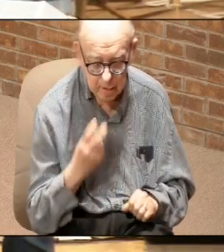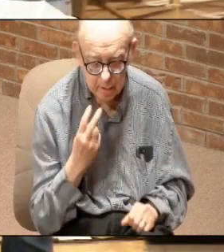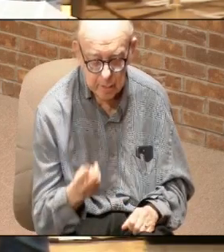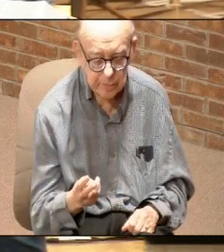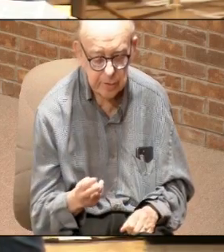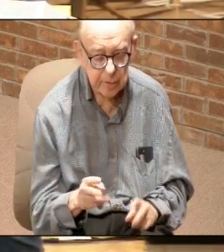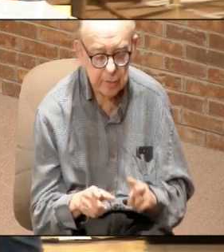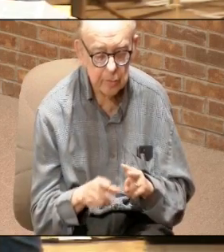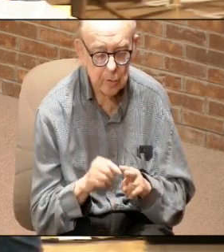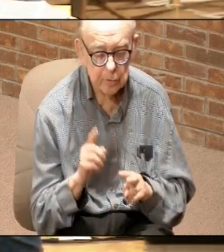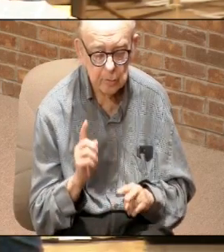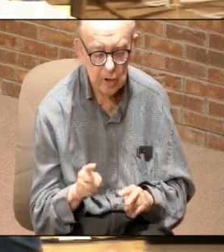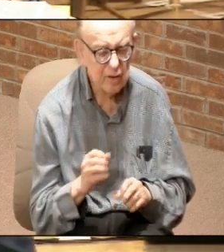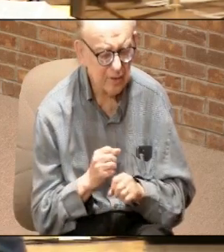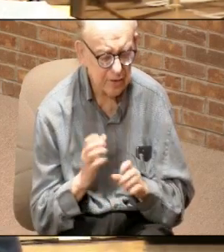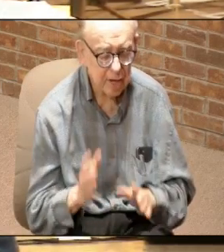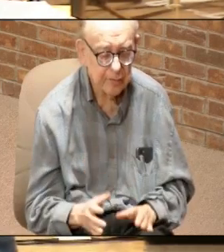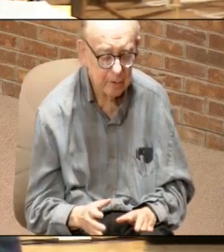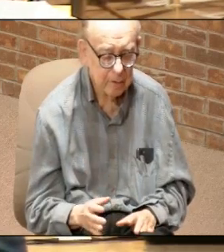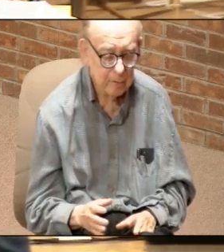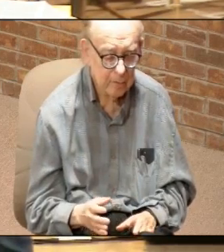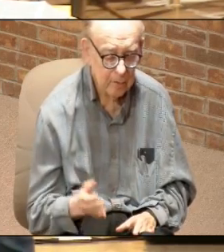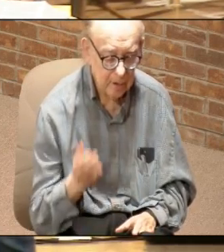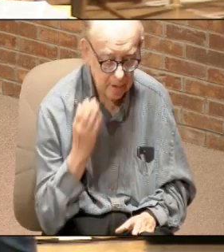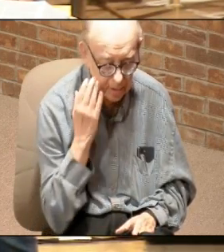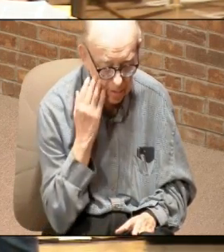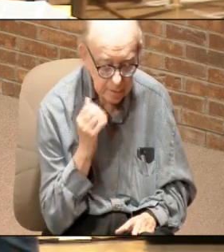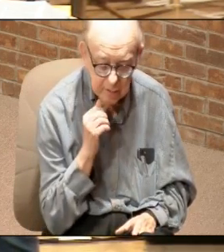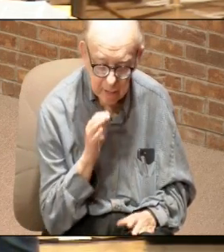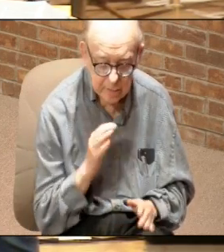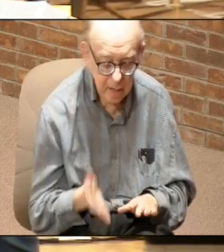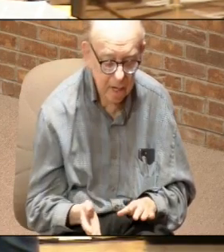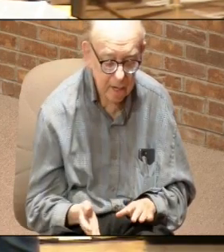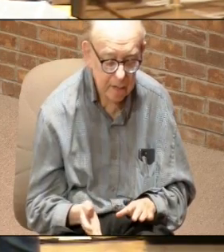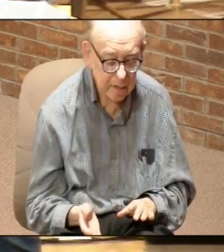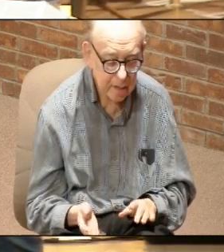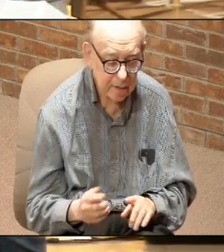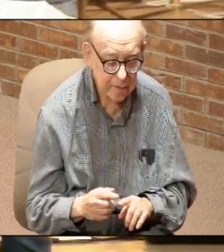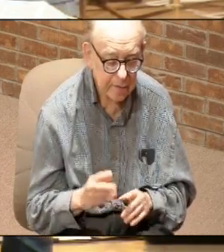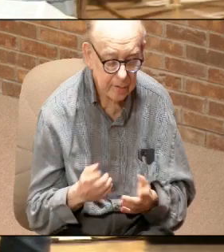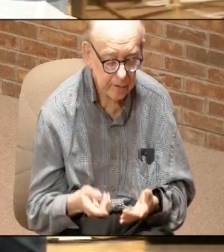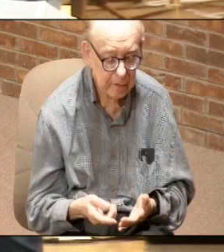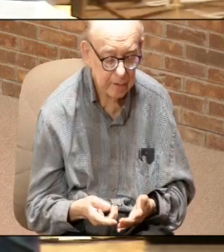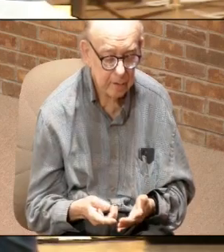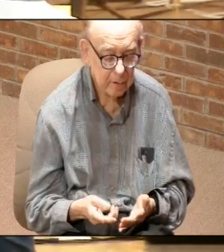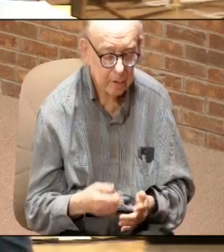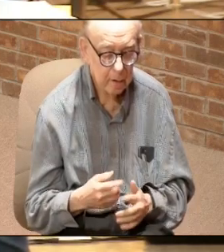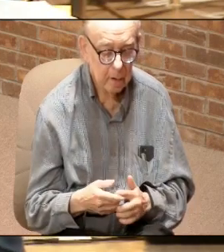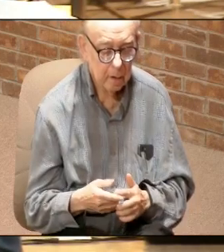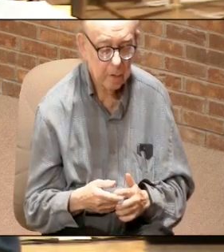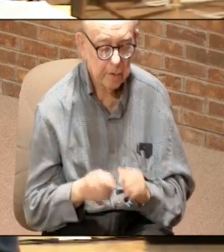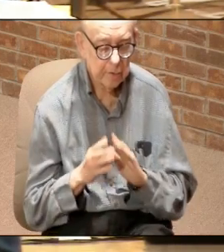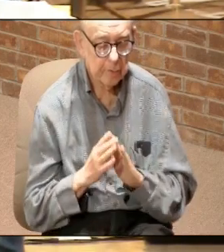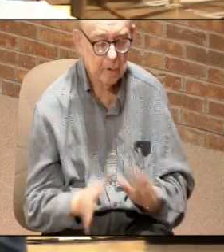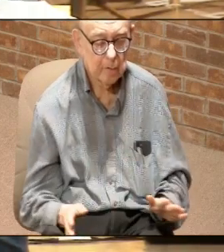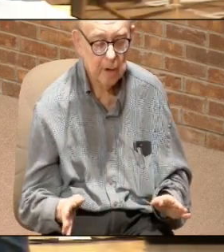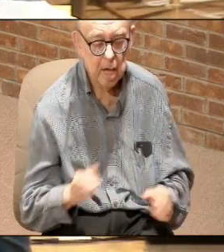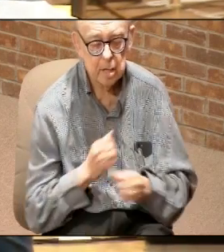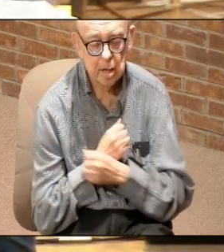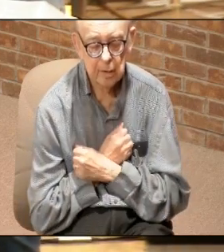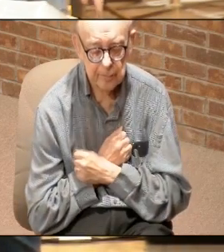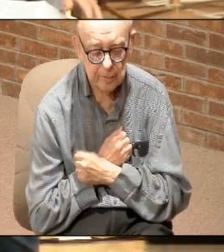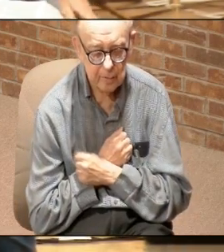the Messiah because he knew he wasn't going to die until then. And then there's peace and